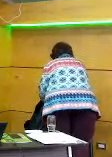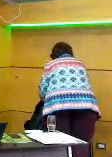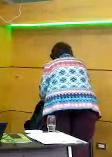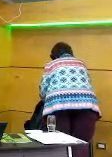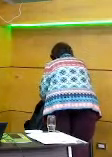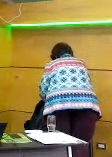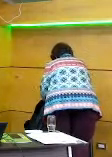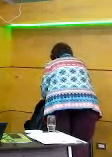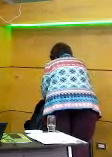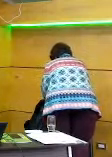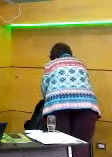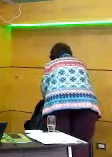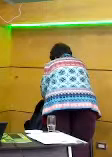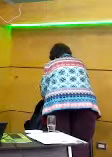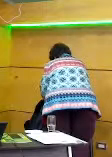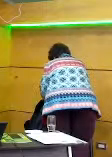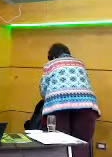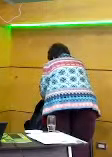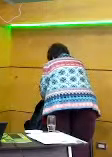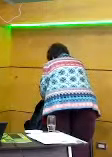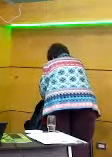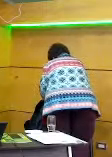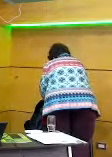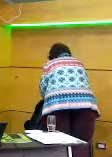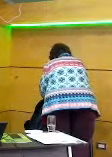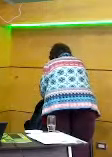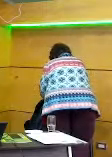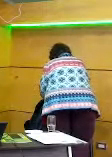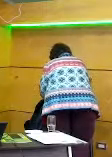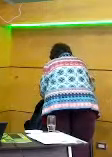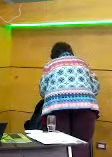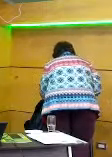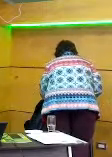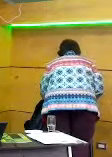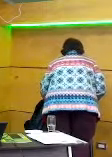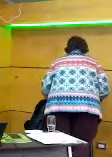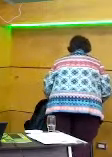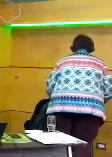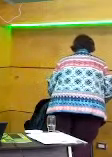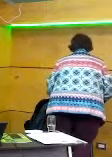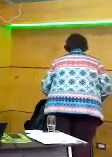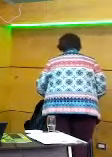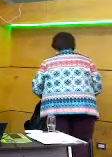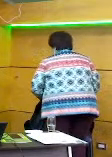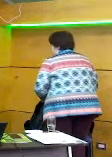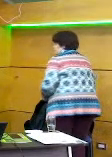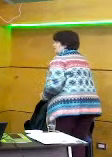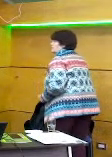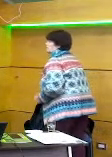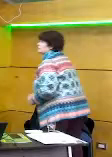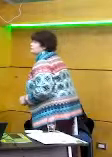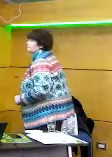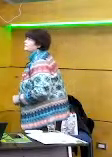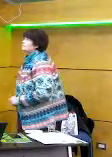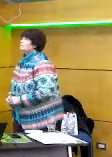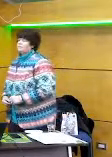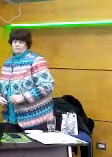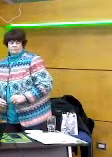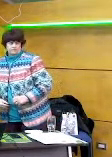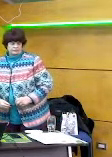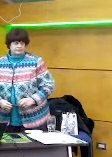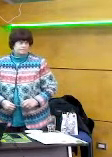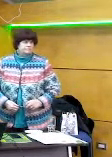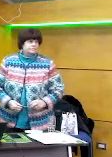In my the way I work, I use the books because I have a base here, so